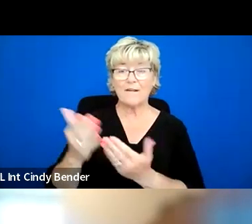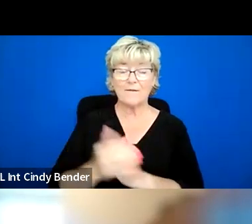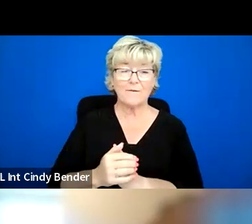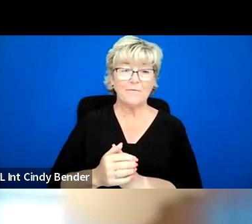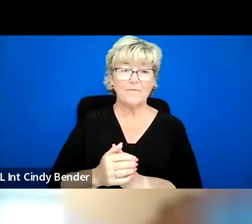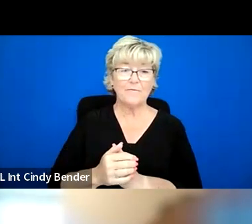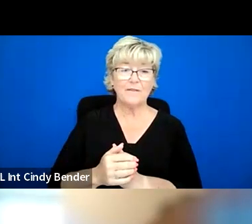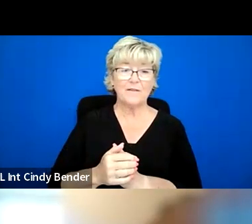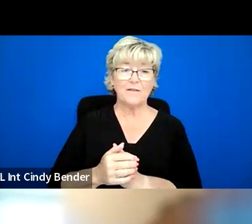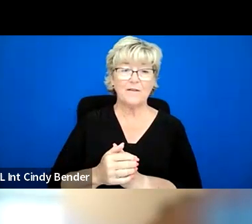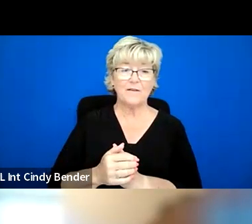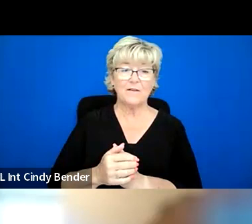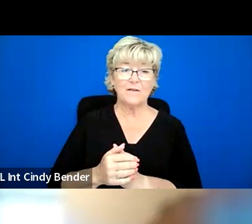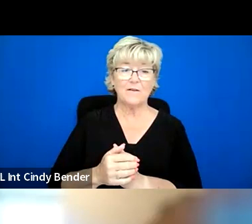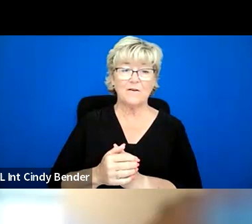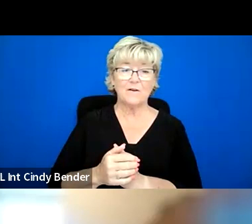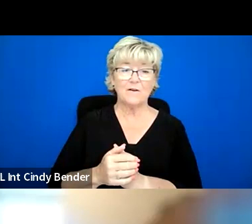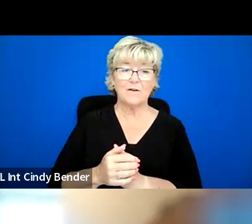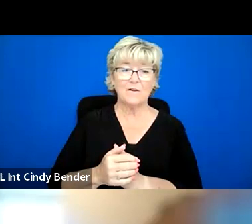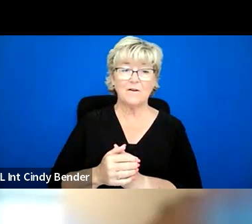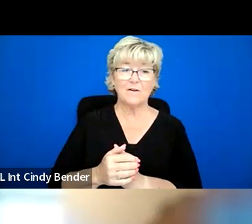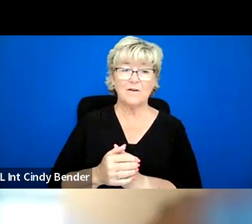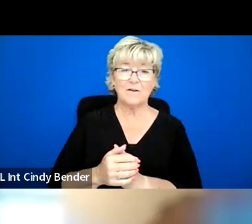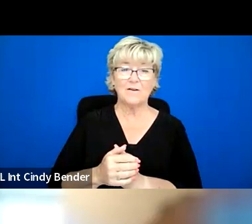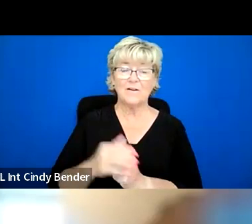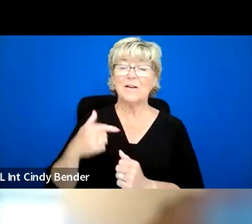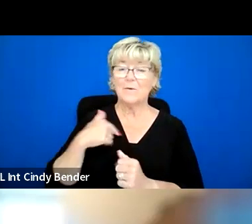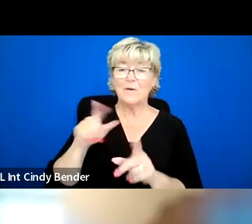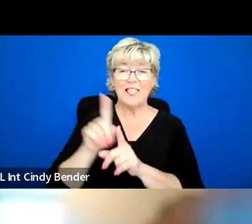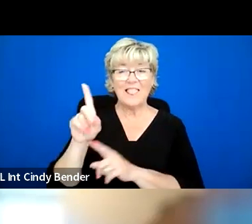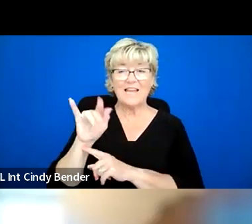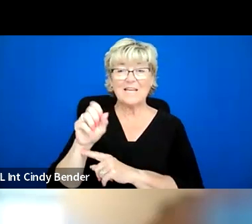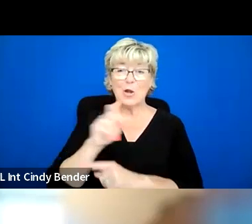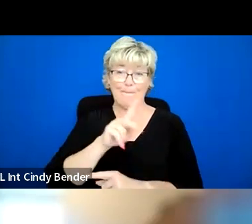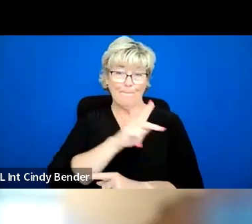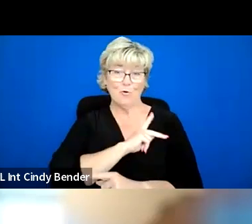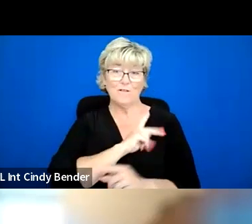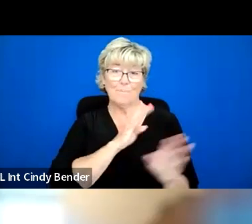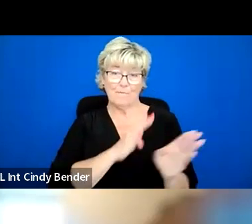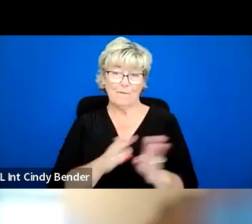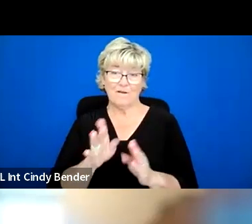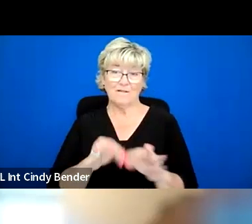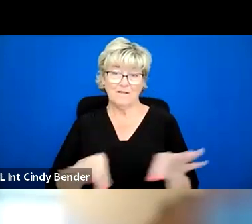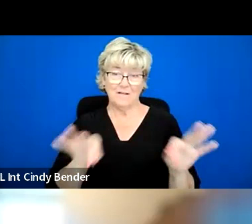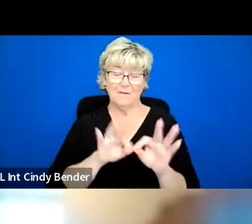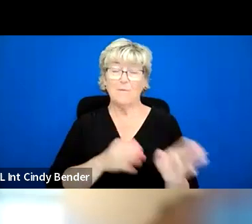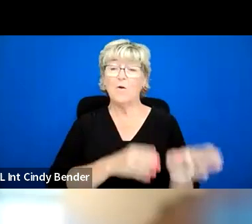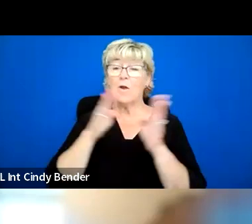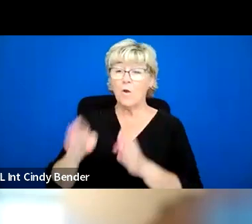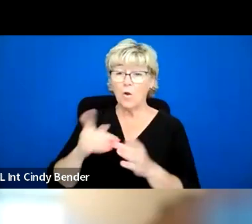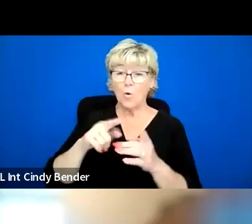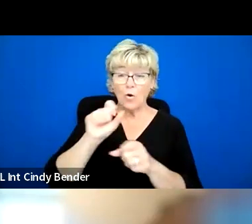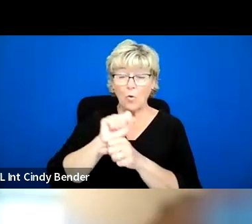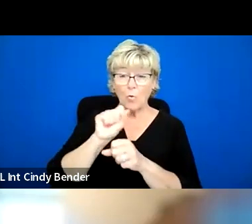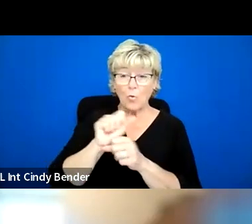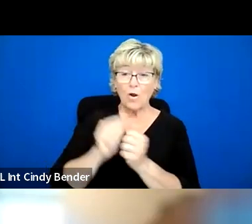So we take it similar to Denise. Personal preparedness is always very important. And then also when we're working with